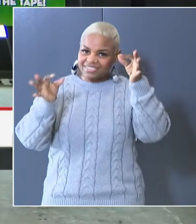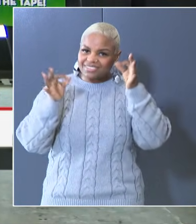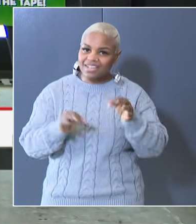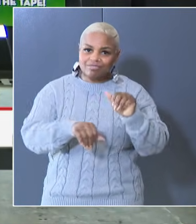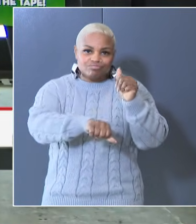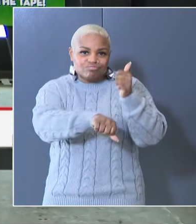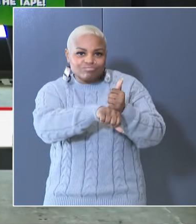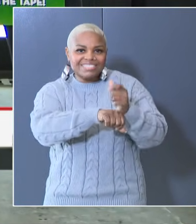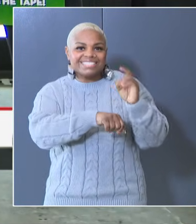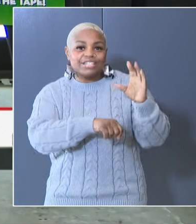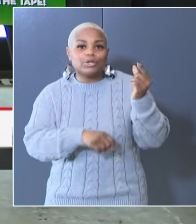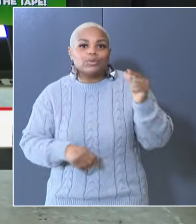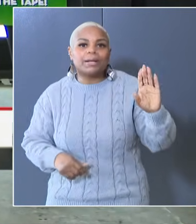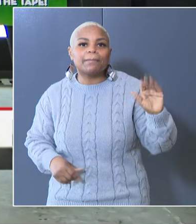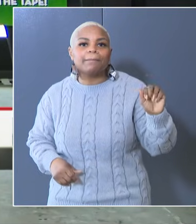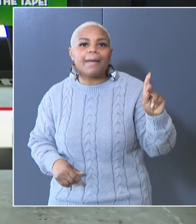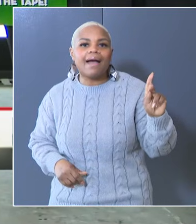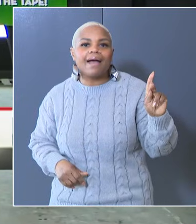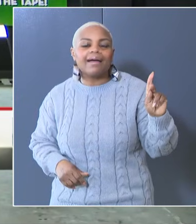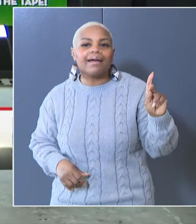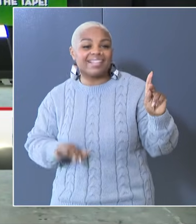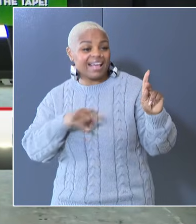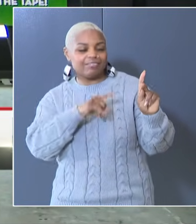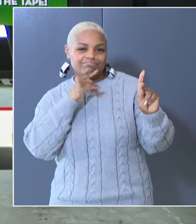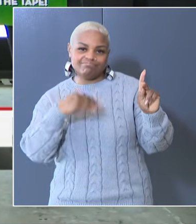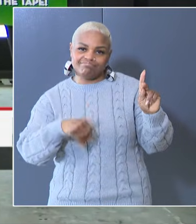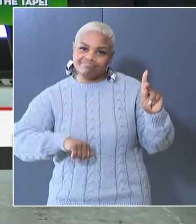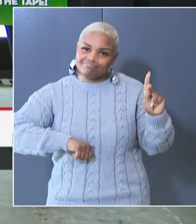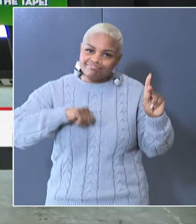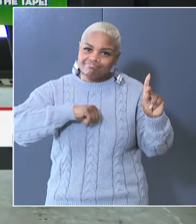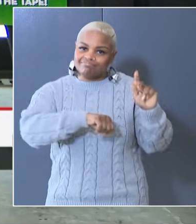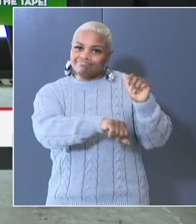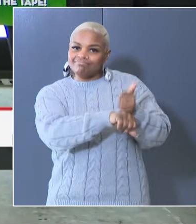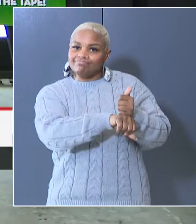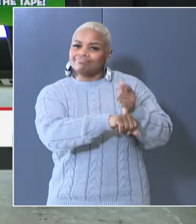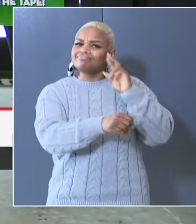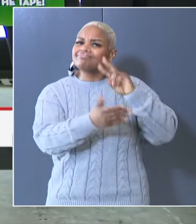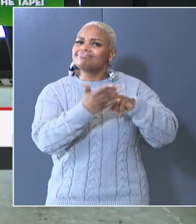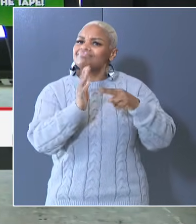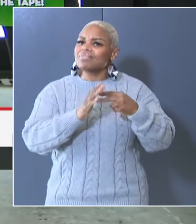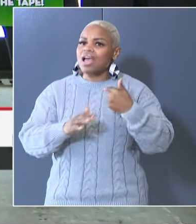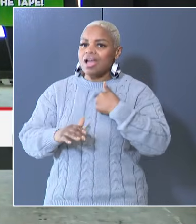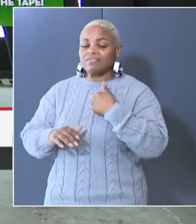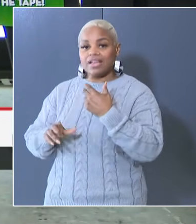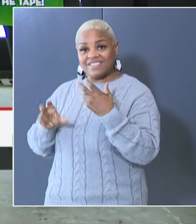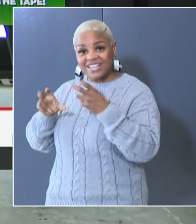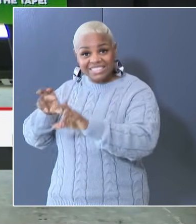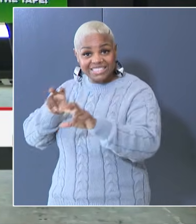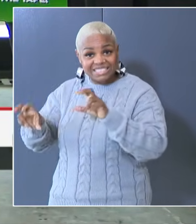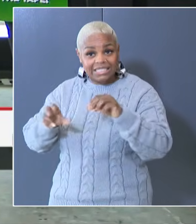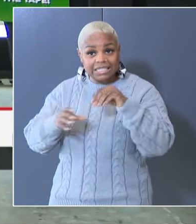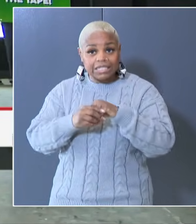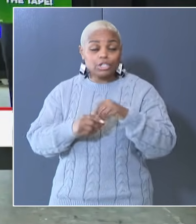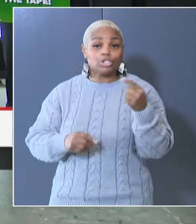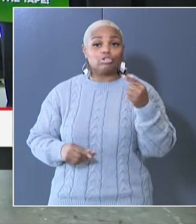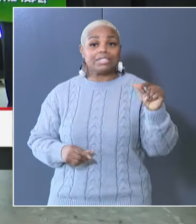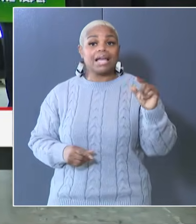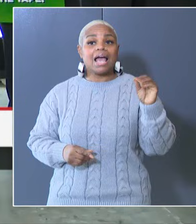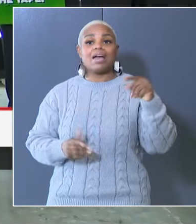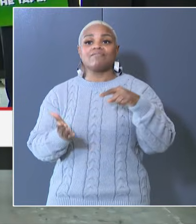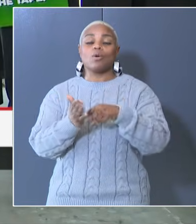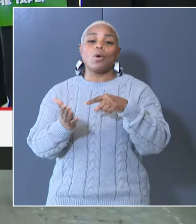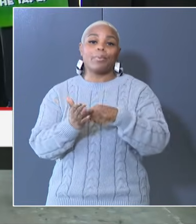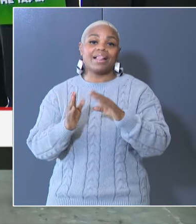sustainable investments in green and affordable housing. So Cycle House is a big